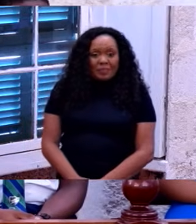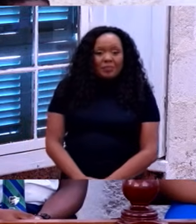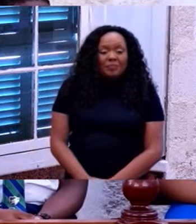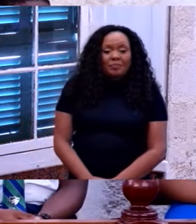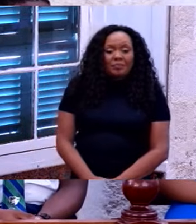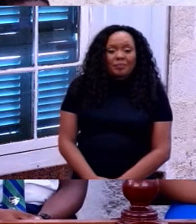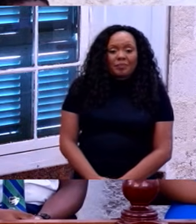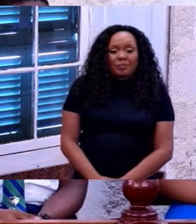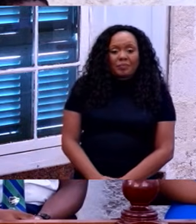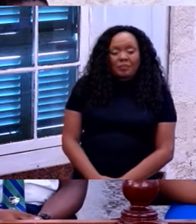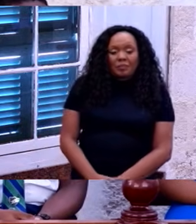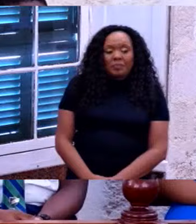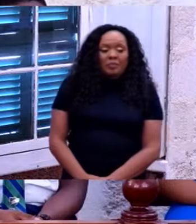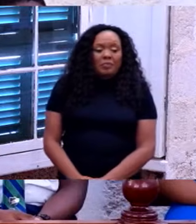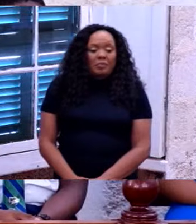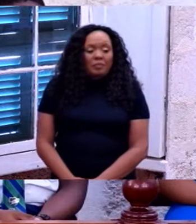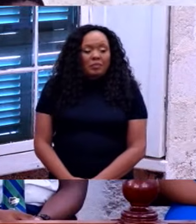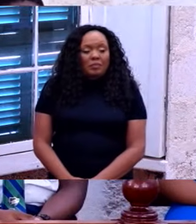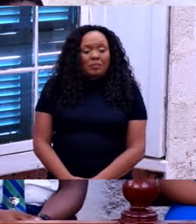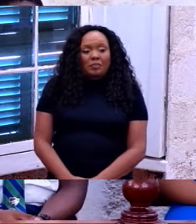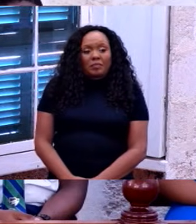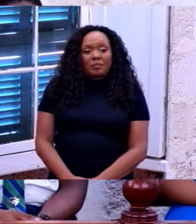So, sir,